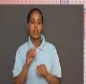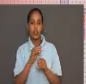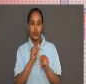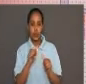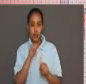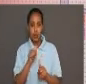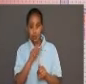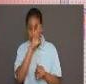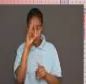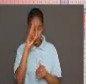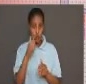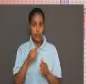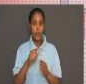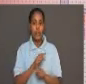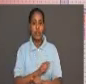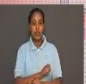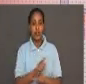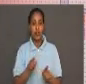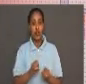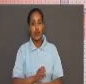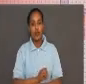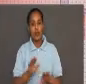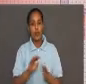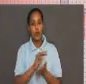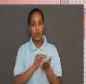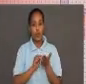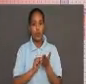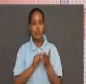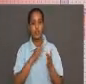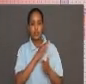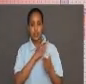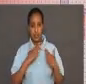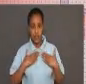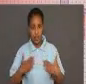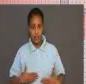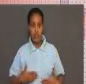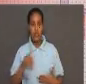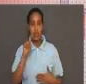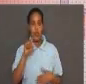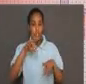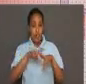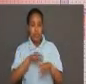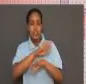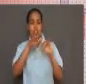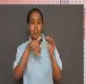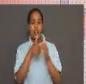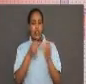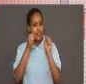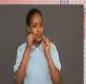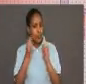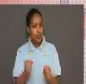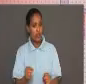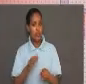Because of their cross-linked network molecular structure, thermosets are generally